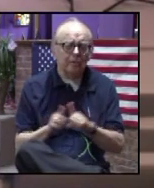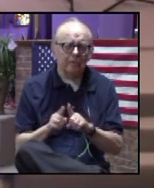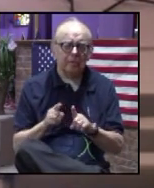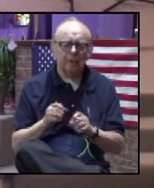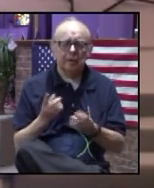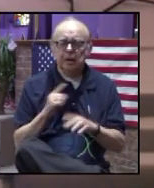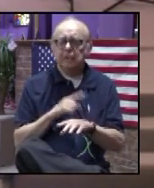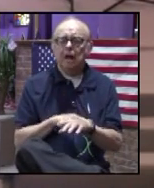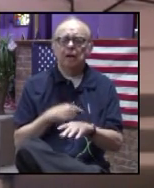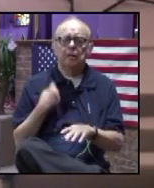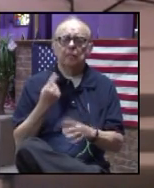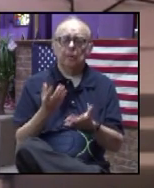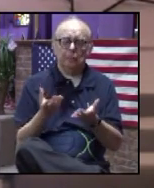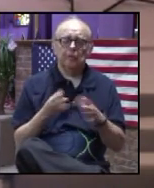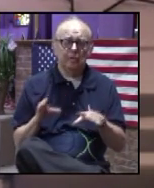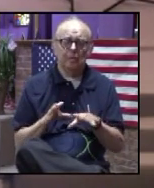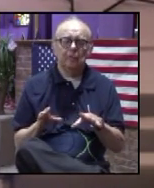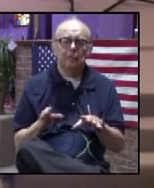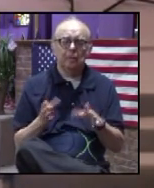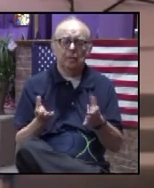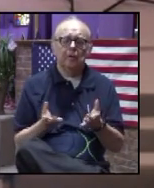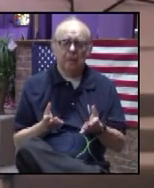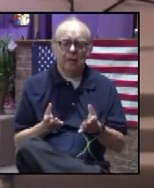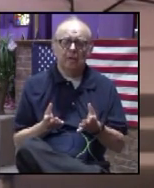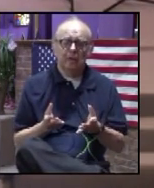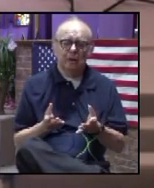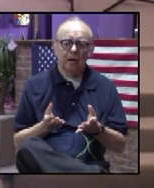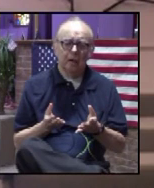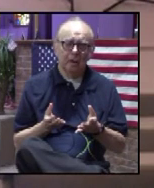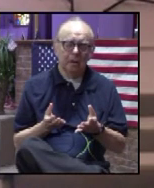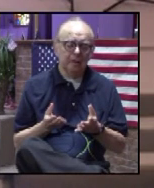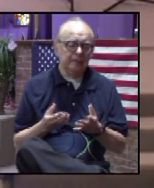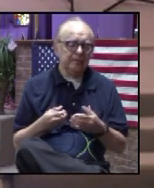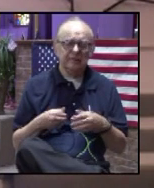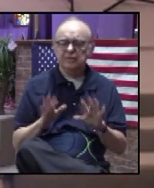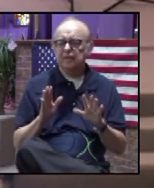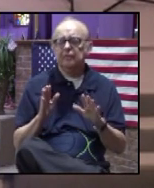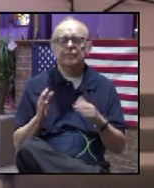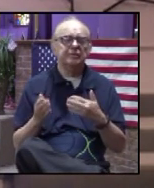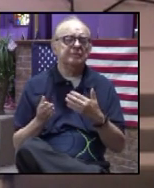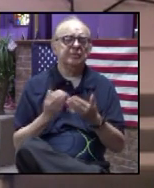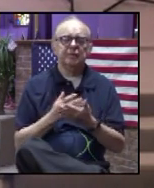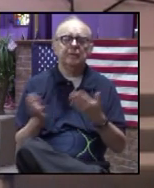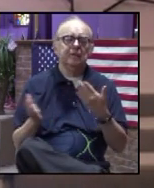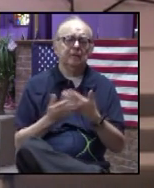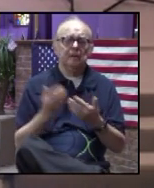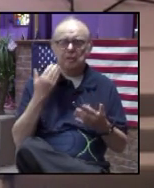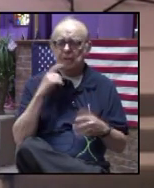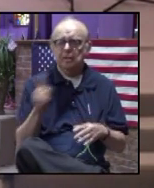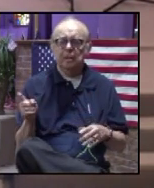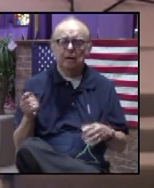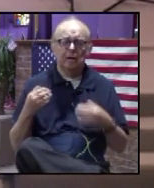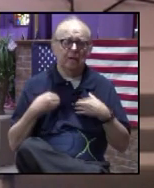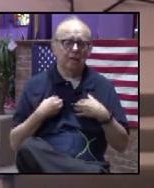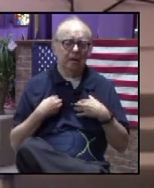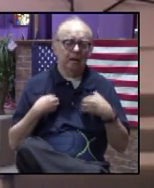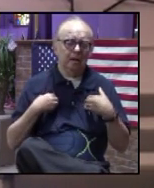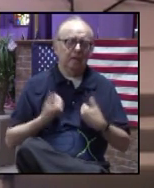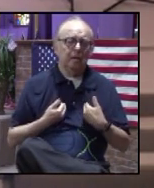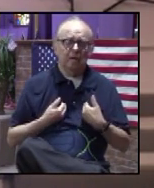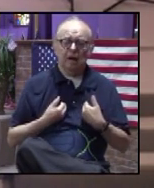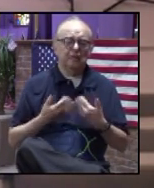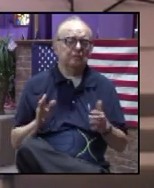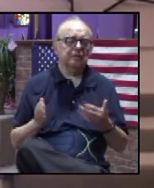Because so many times what we want to do is we just want to settle for the mediocrity. And I don't know about y'all, but I am tired of settling